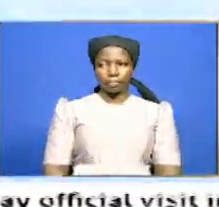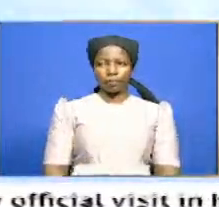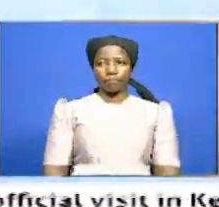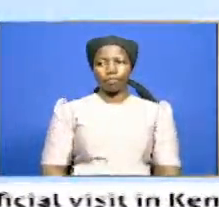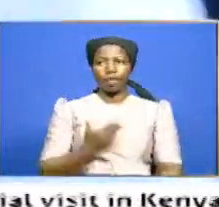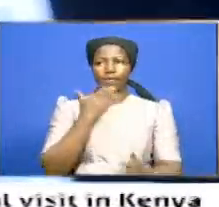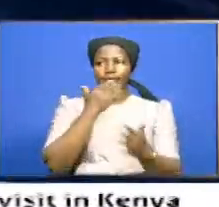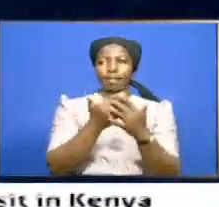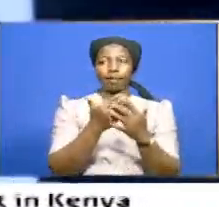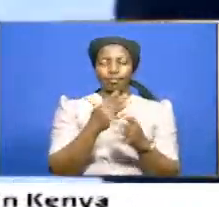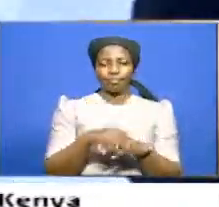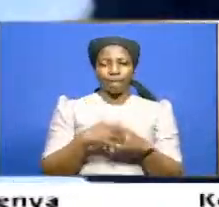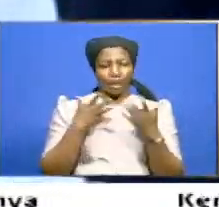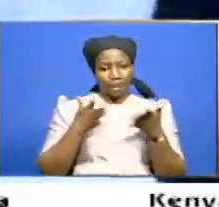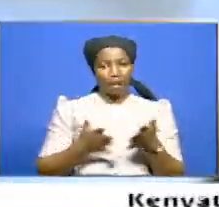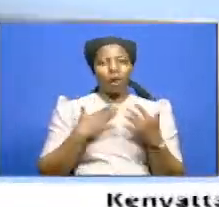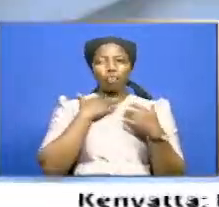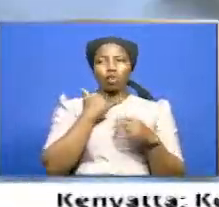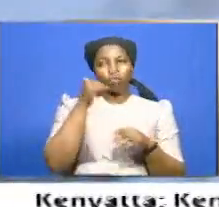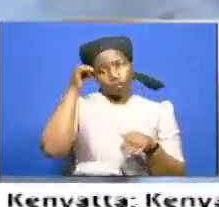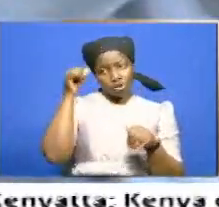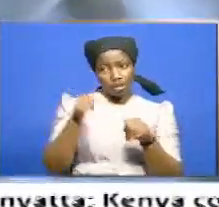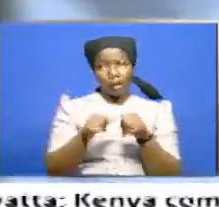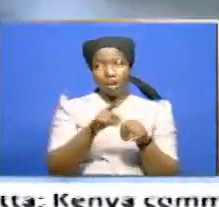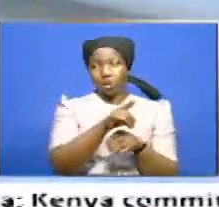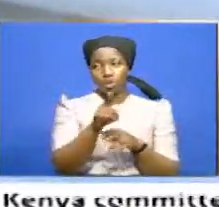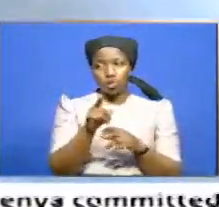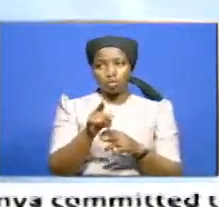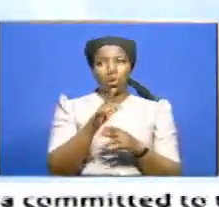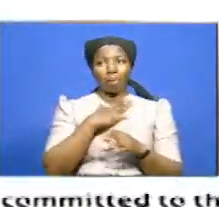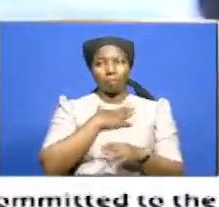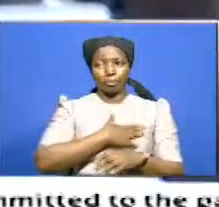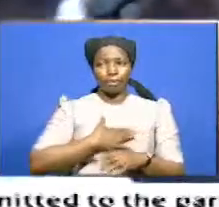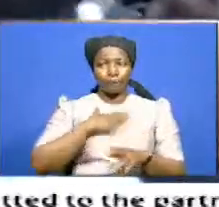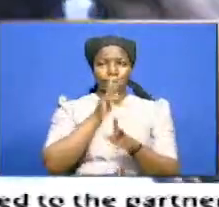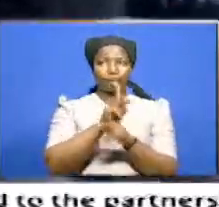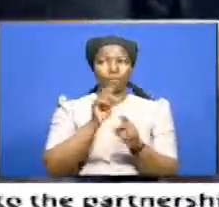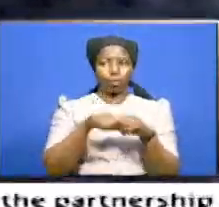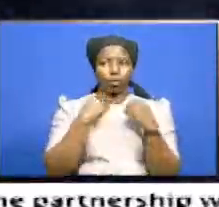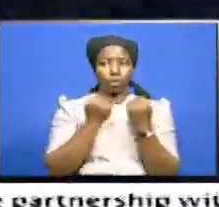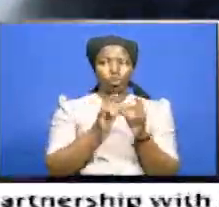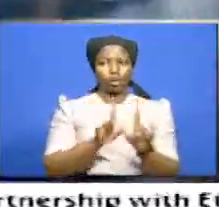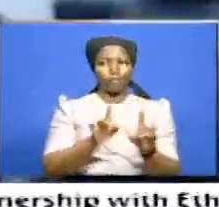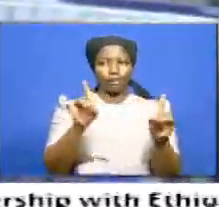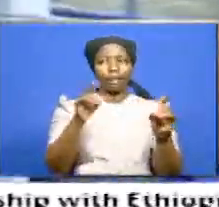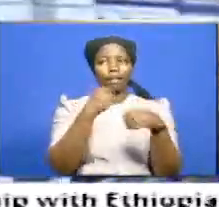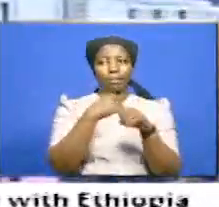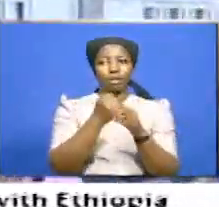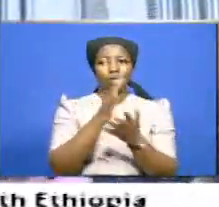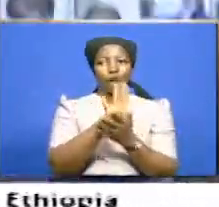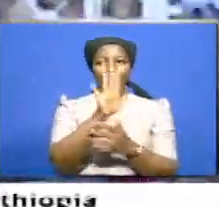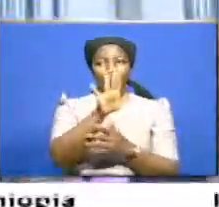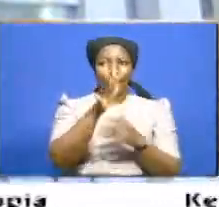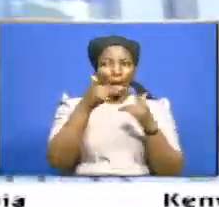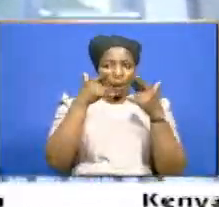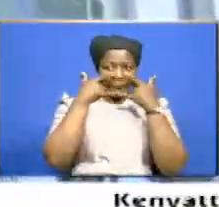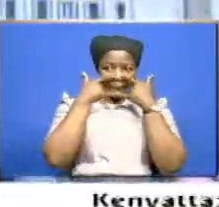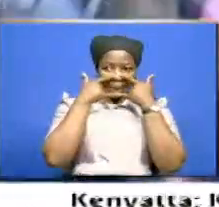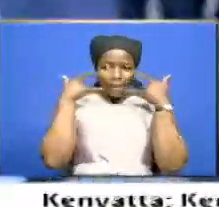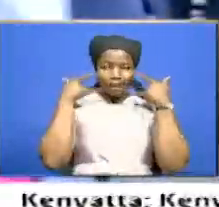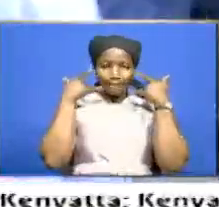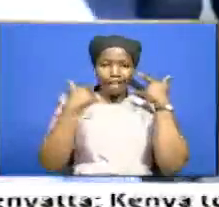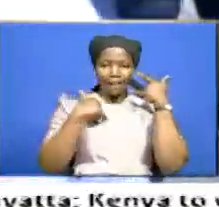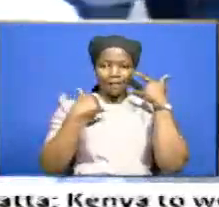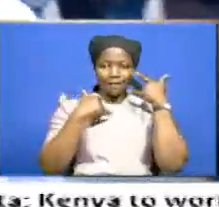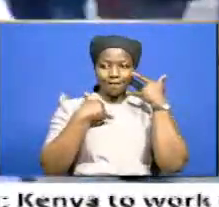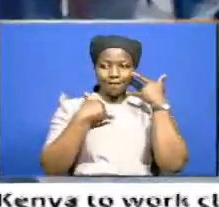Asante. Naomba tu niwakumbushe ukiwa hapa, please keep social distance and make sure your mask is up. Most